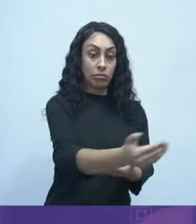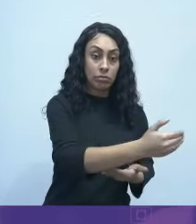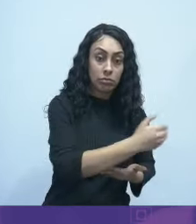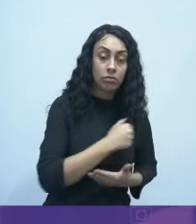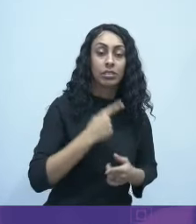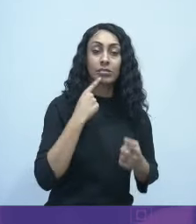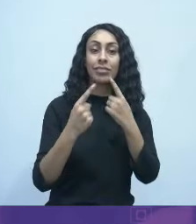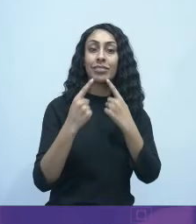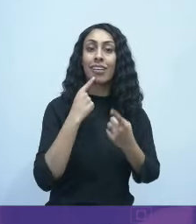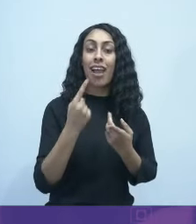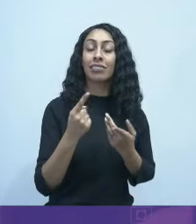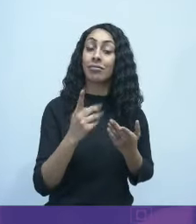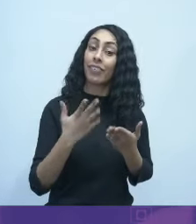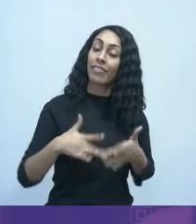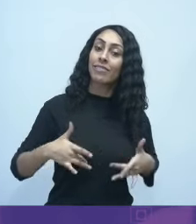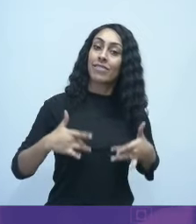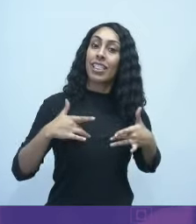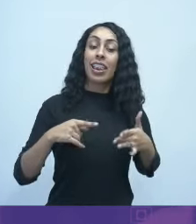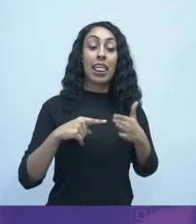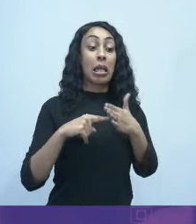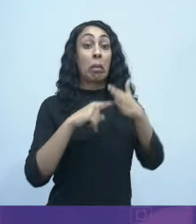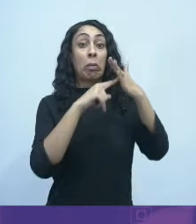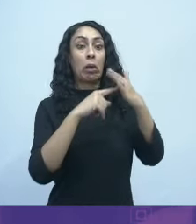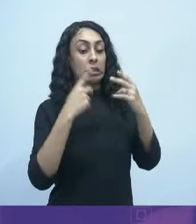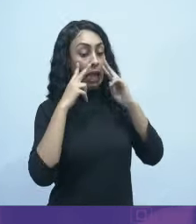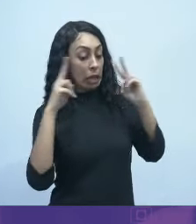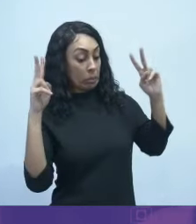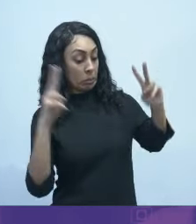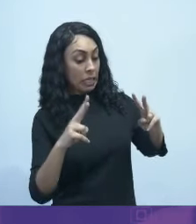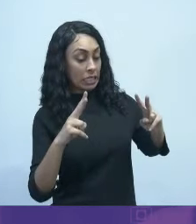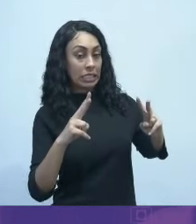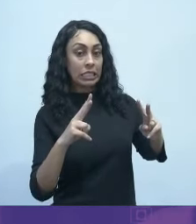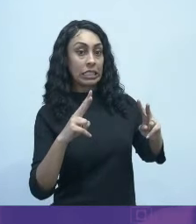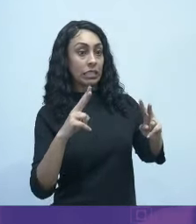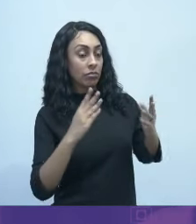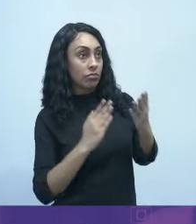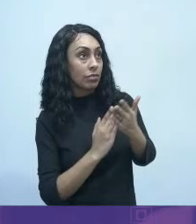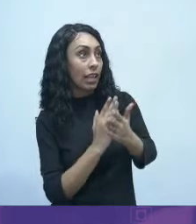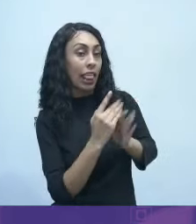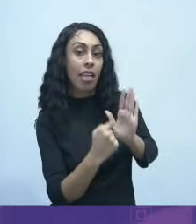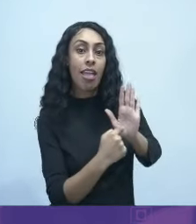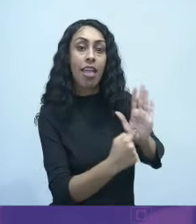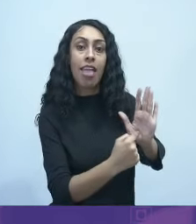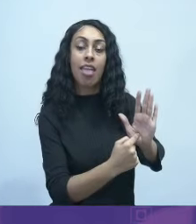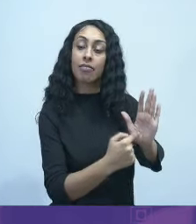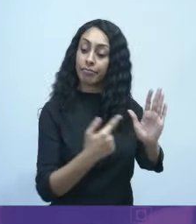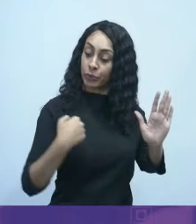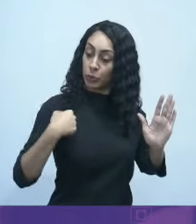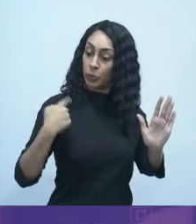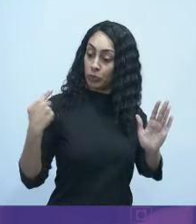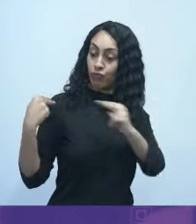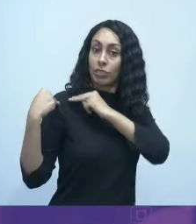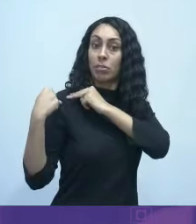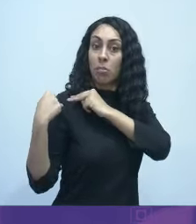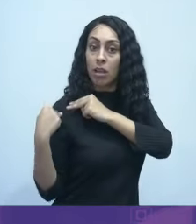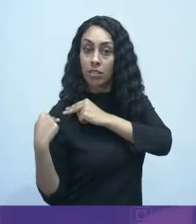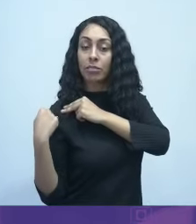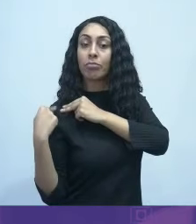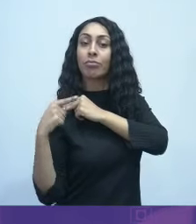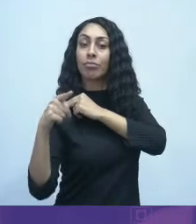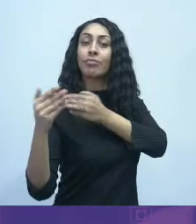with us, so I think it's important from our perspective, both in terms of transparency and accountability, to share that data back with the